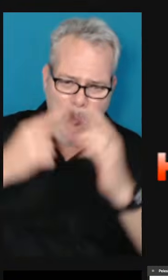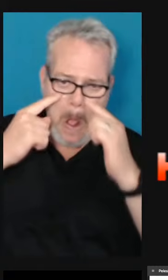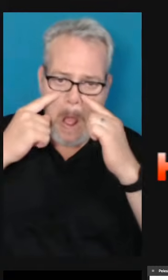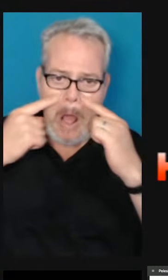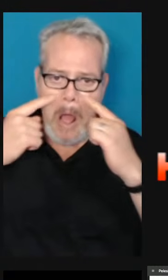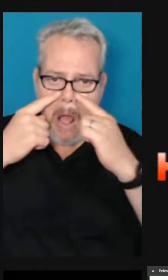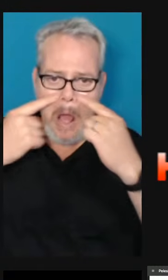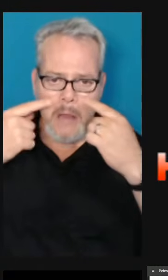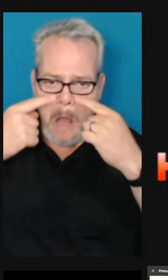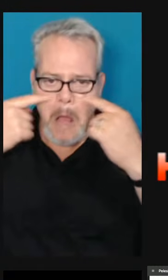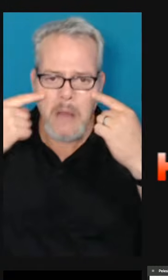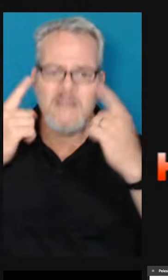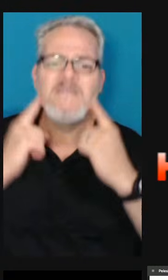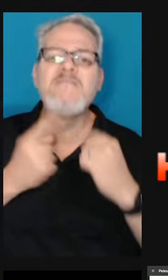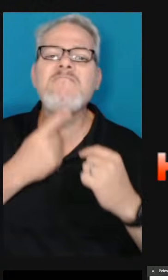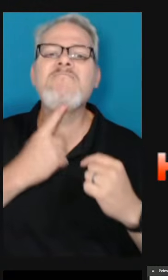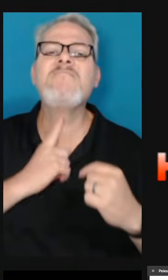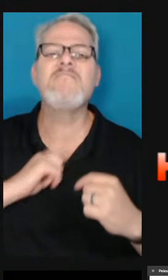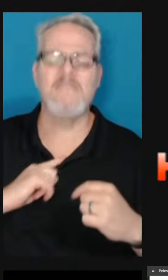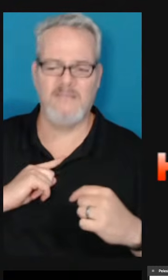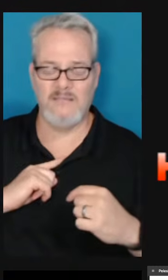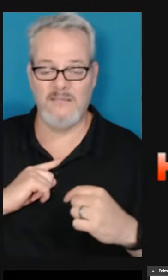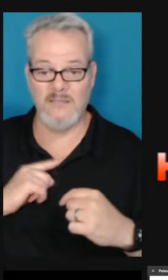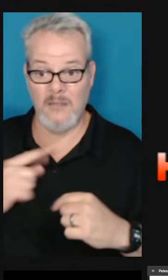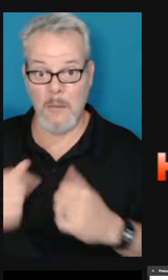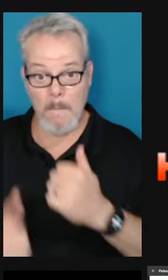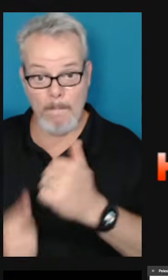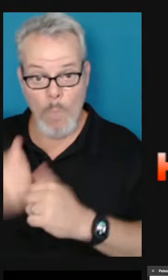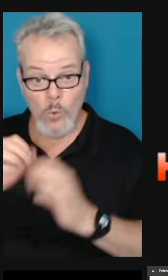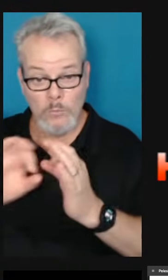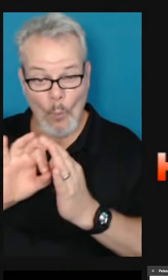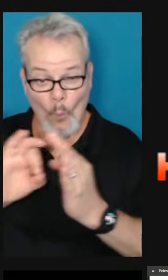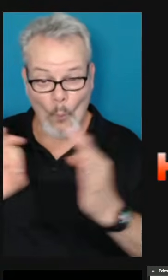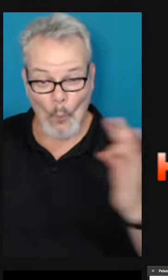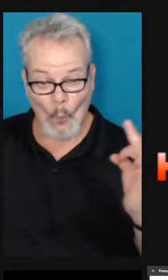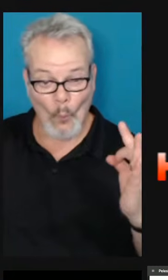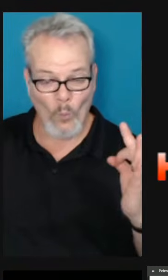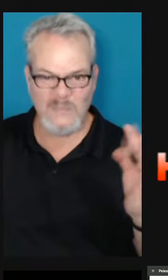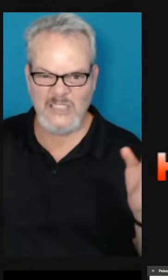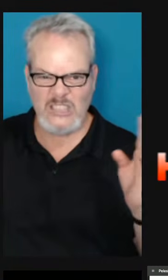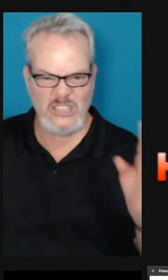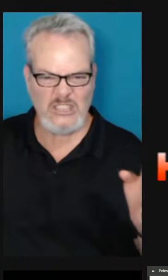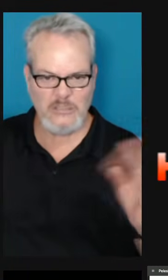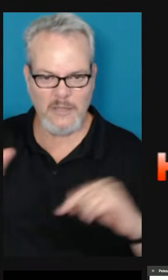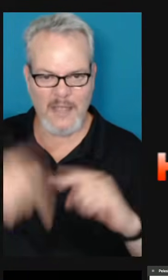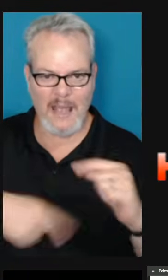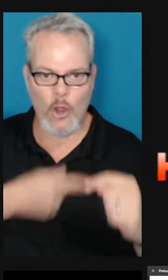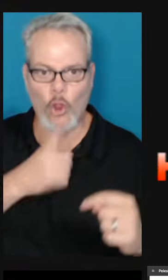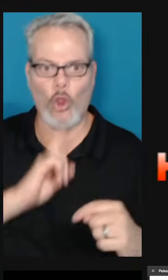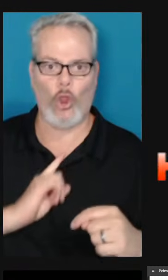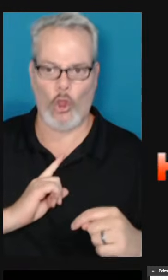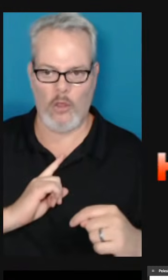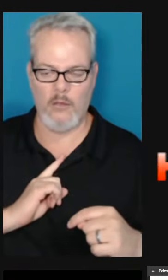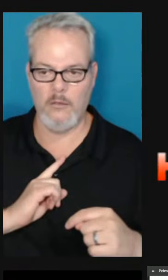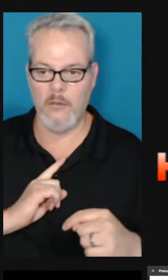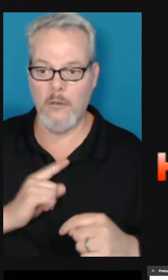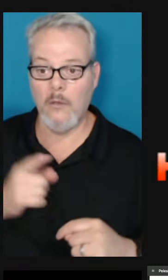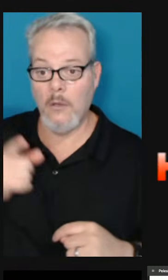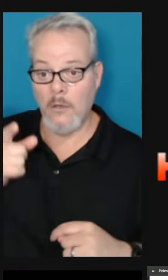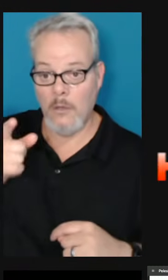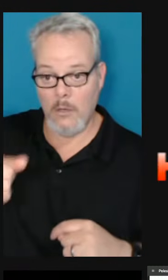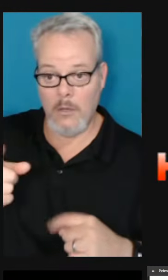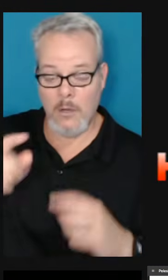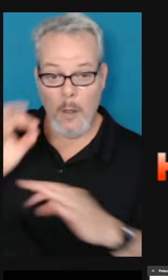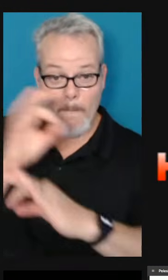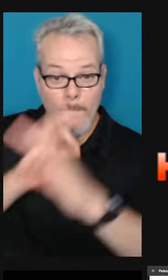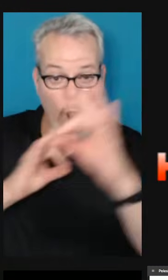But most strands are too large to be breathed in deeply. This is interesting. They say that particles in the air only enter the lungs if they're less